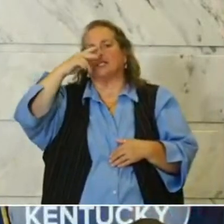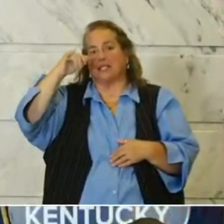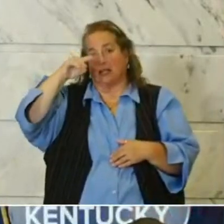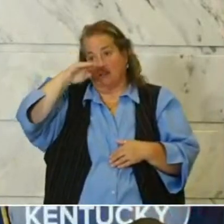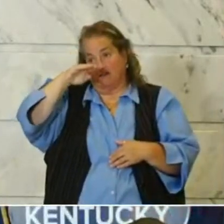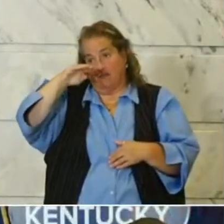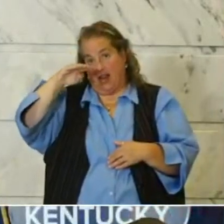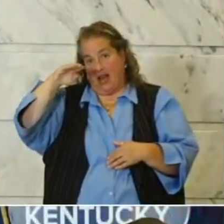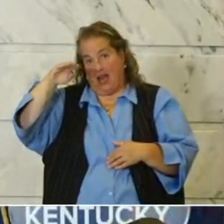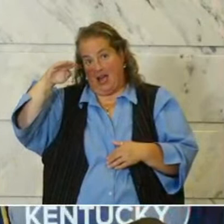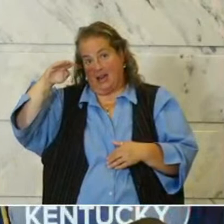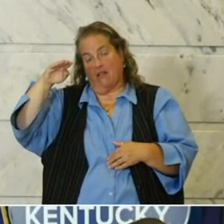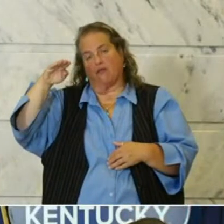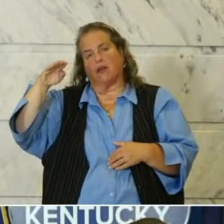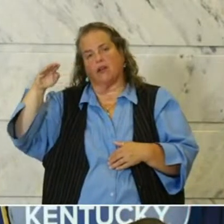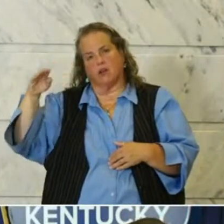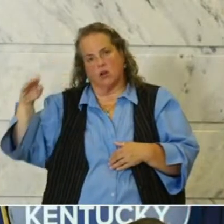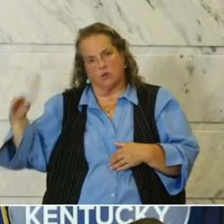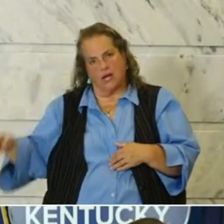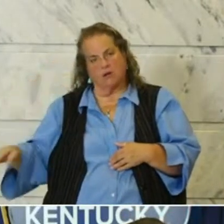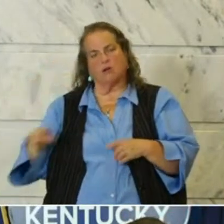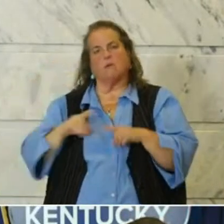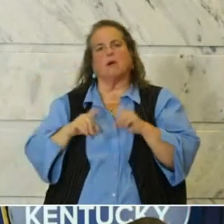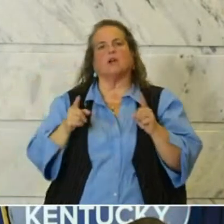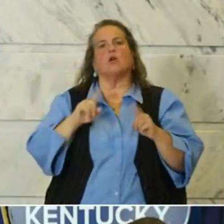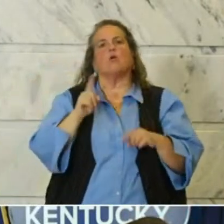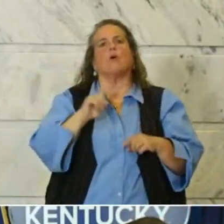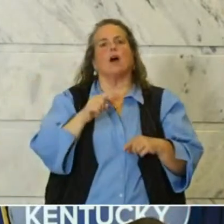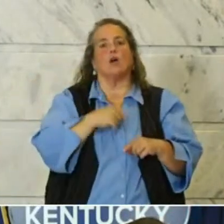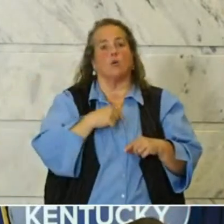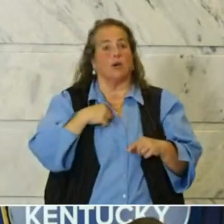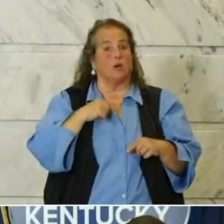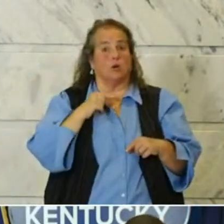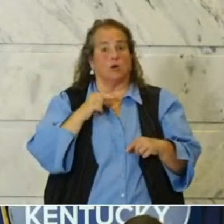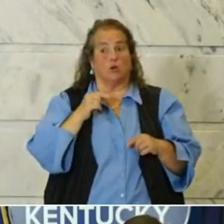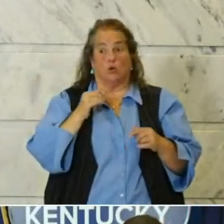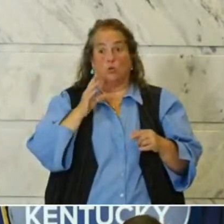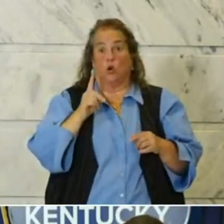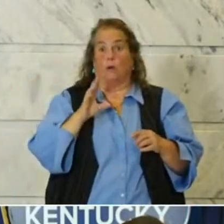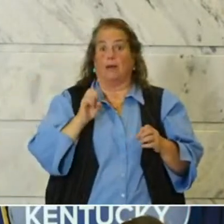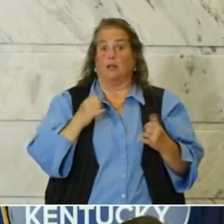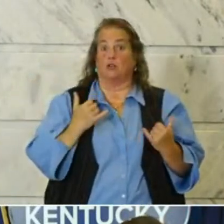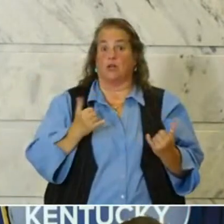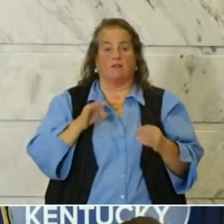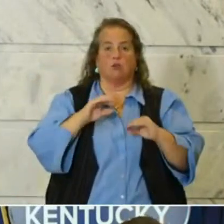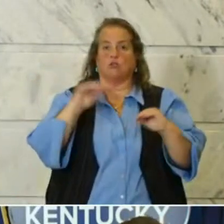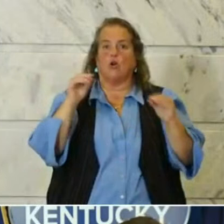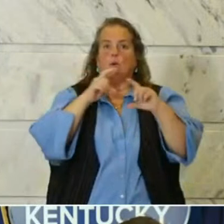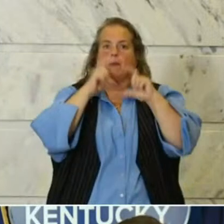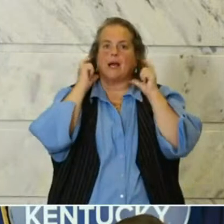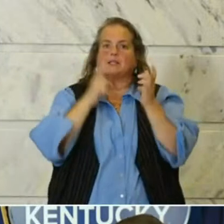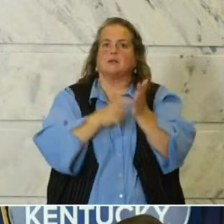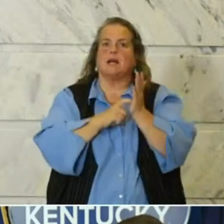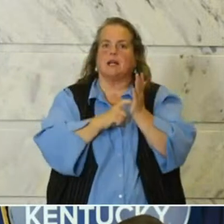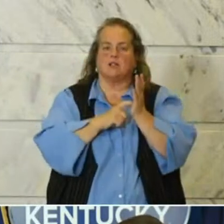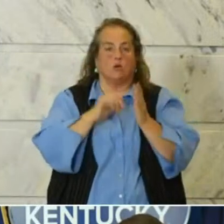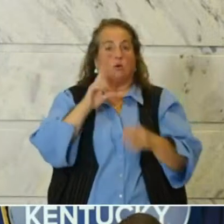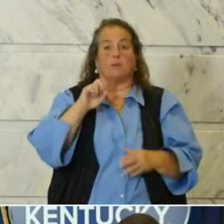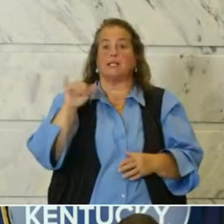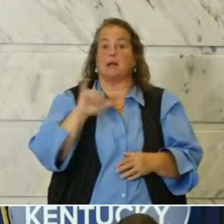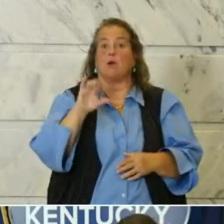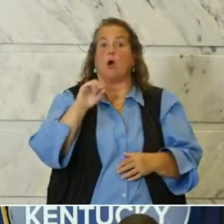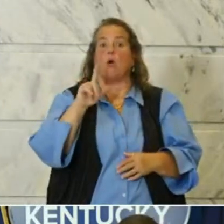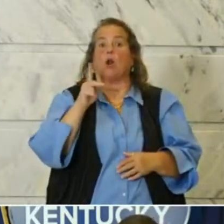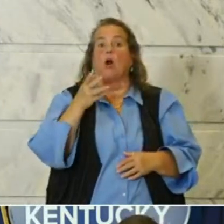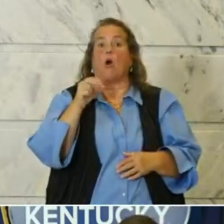out even more, but where we would be today is where Oklahoma was a